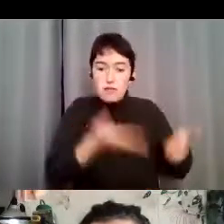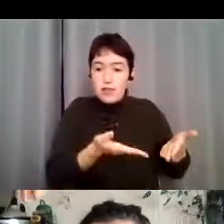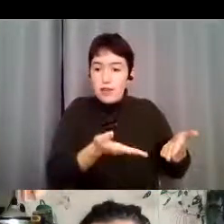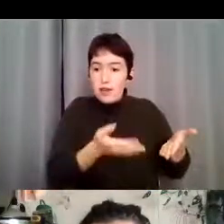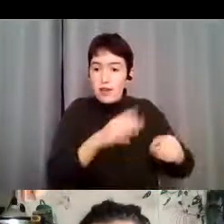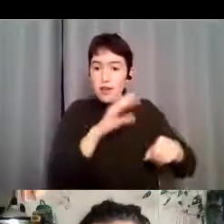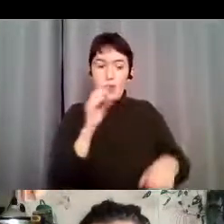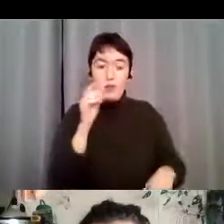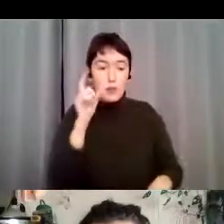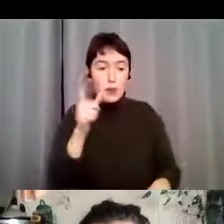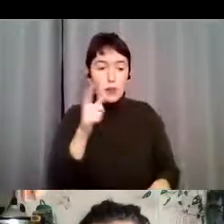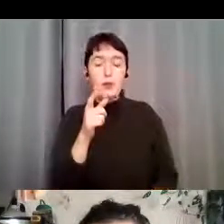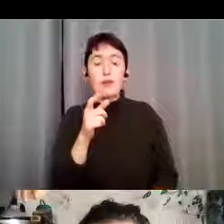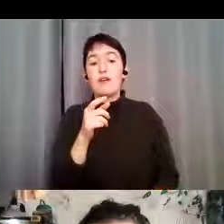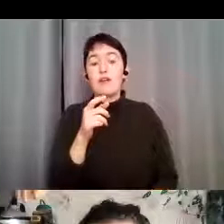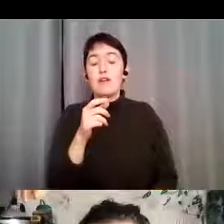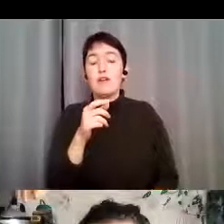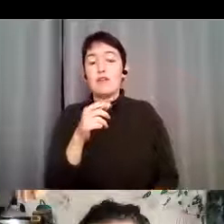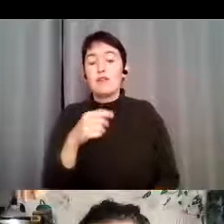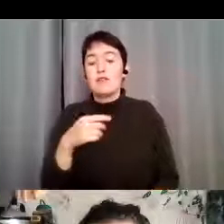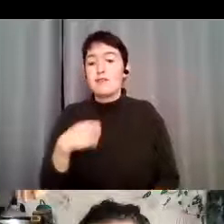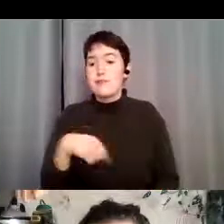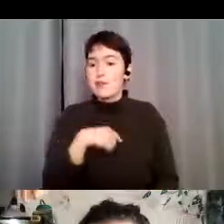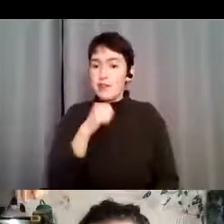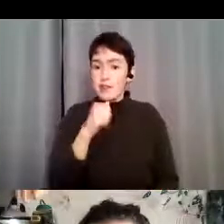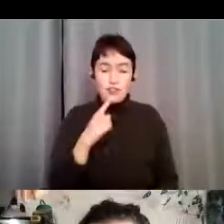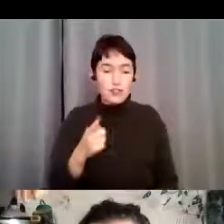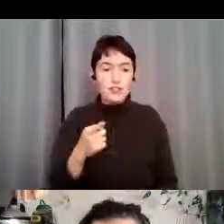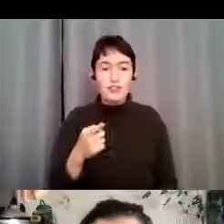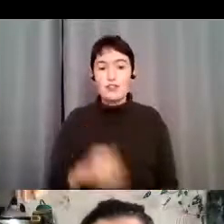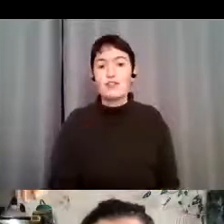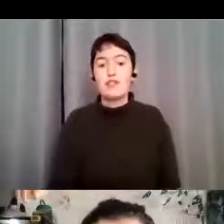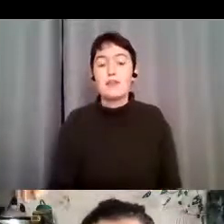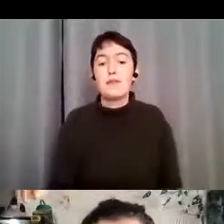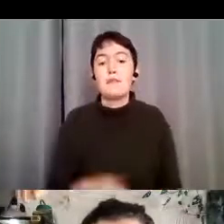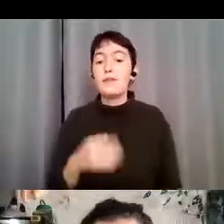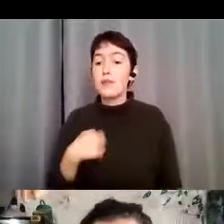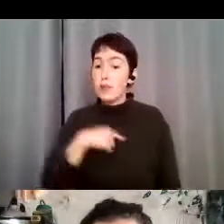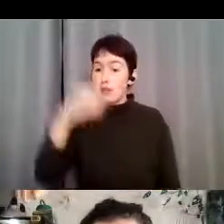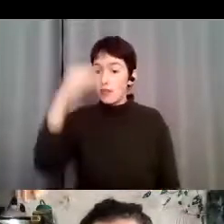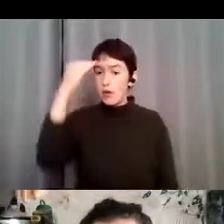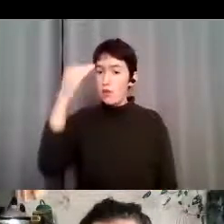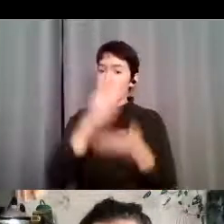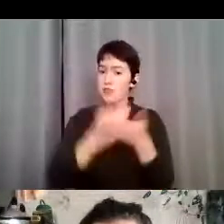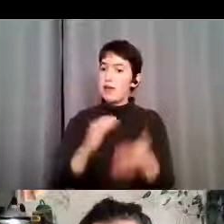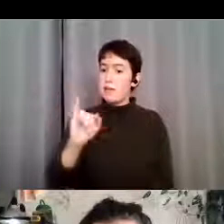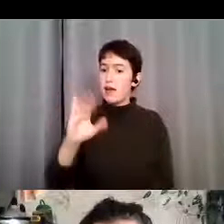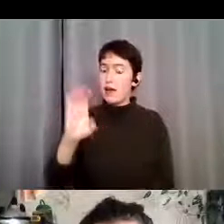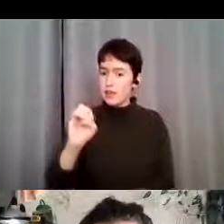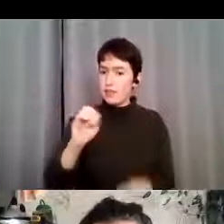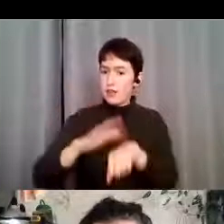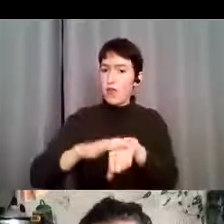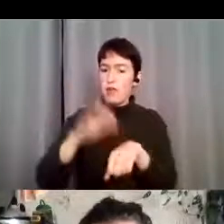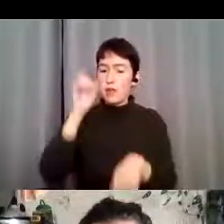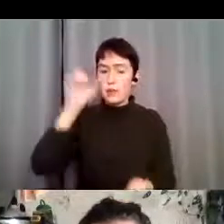there besides water. We know there's some ice on the surface of the moon, but we're not sure whether there might be more